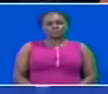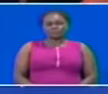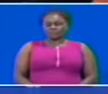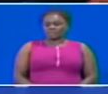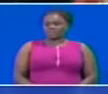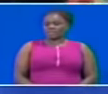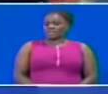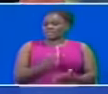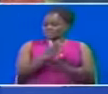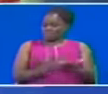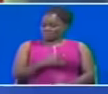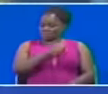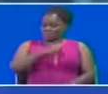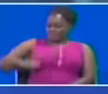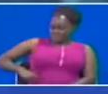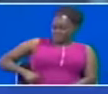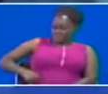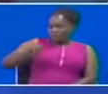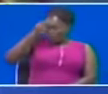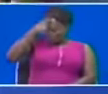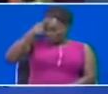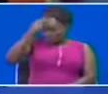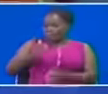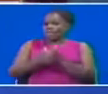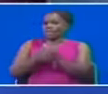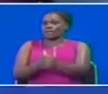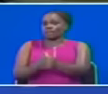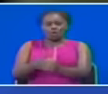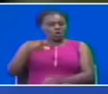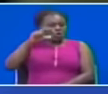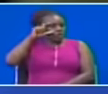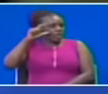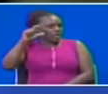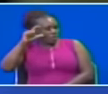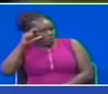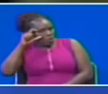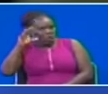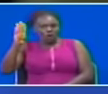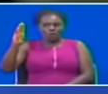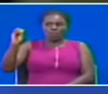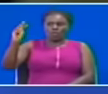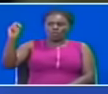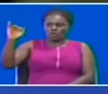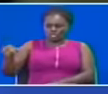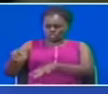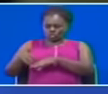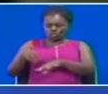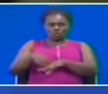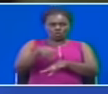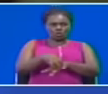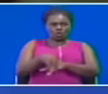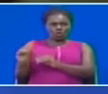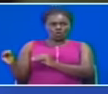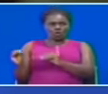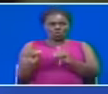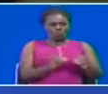This saw a section of senators led by Moses Wetangula, James Orengo, Boni Halwale and Mike Sonko move